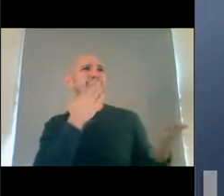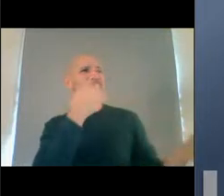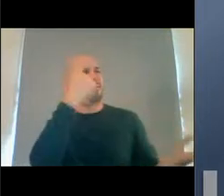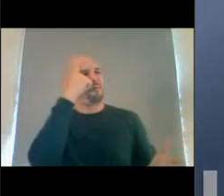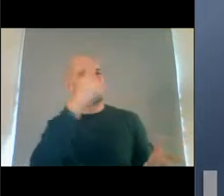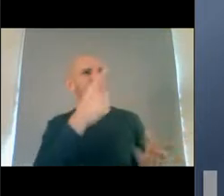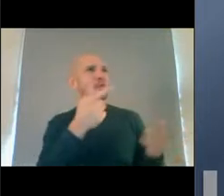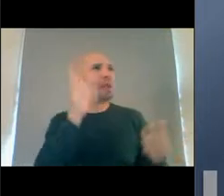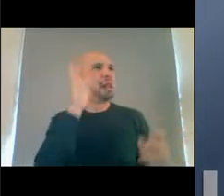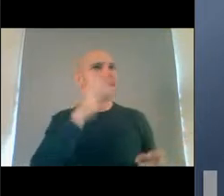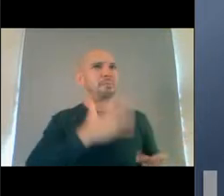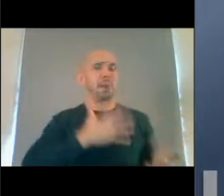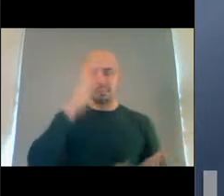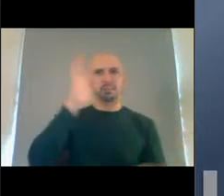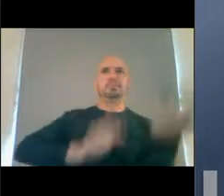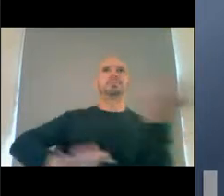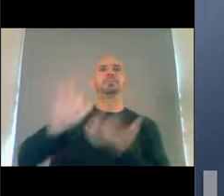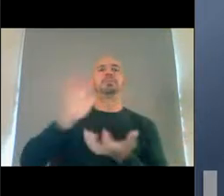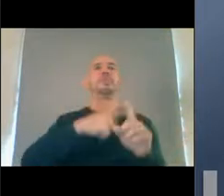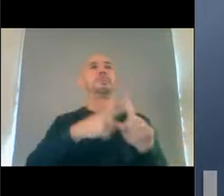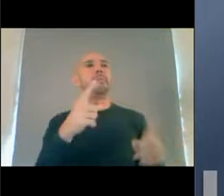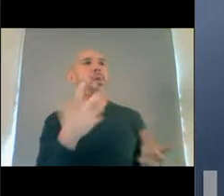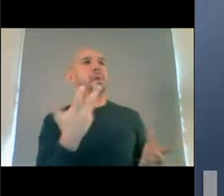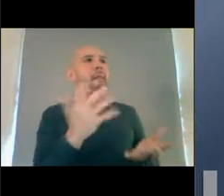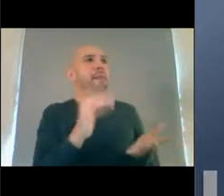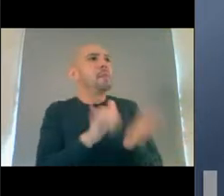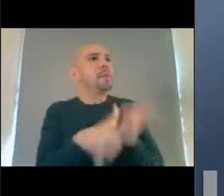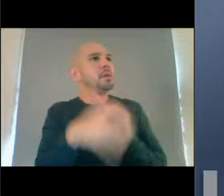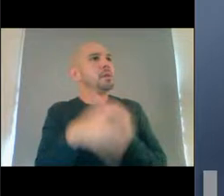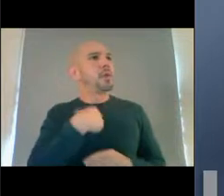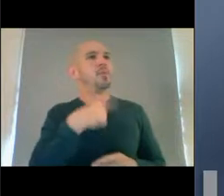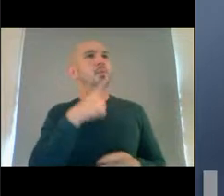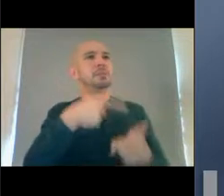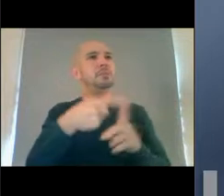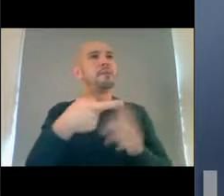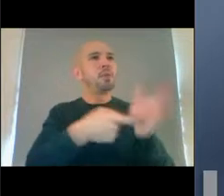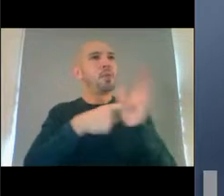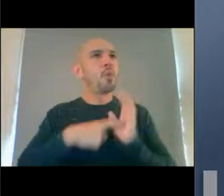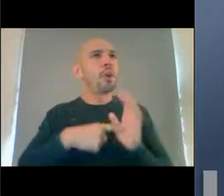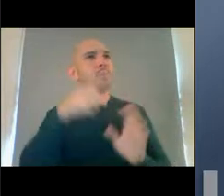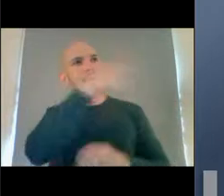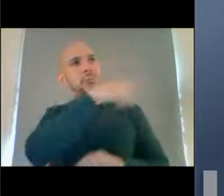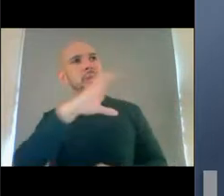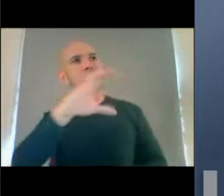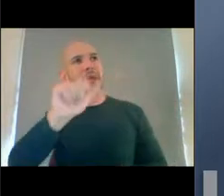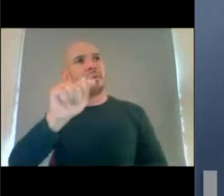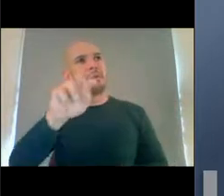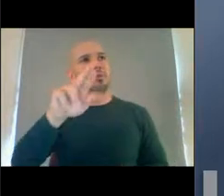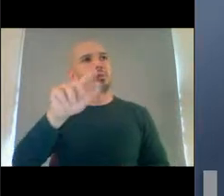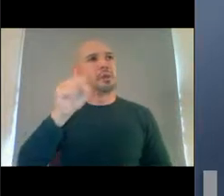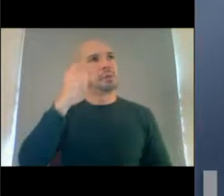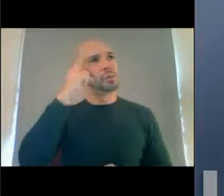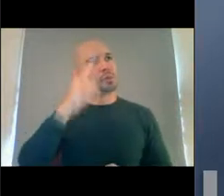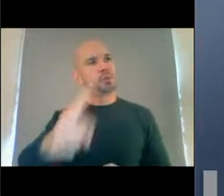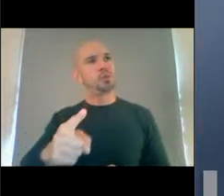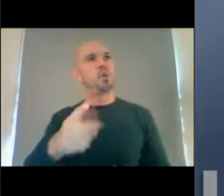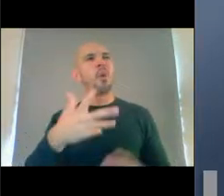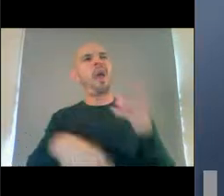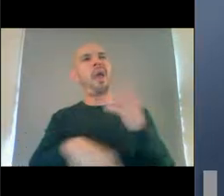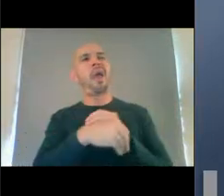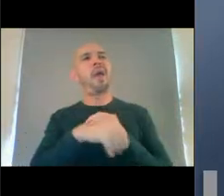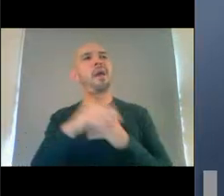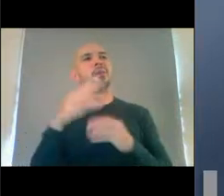ended up in all of this a very specific request of caltrans to update that that model and incorporate all those different